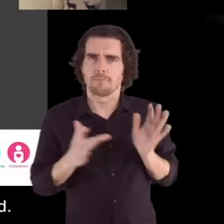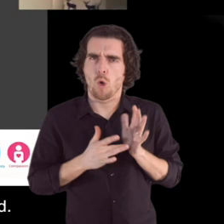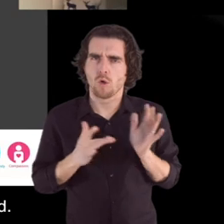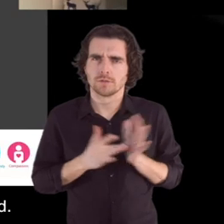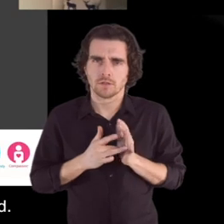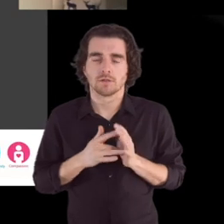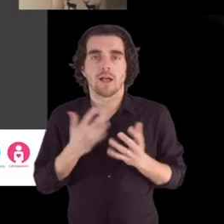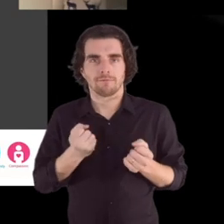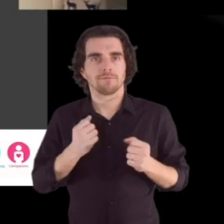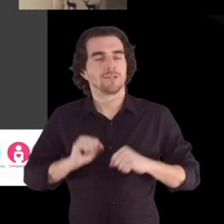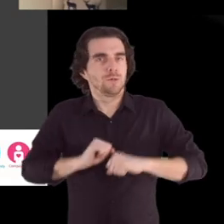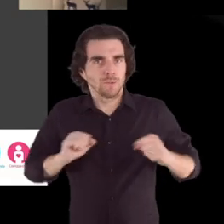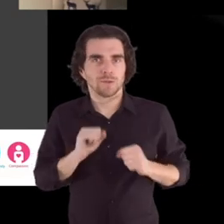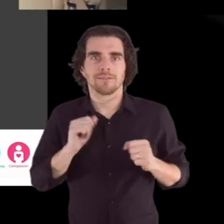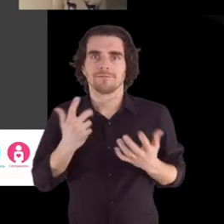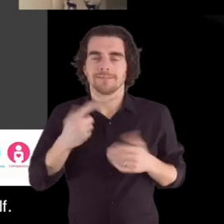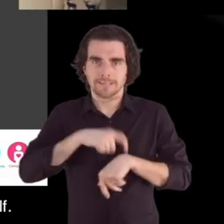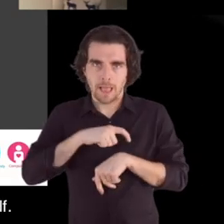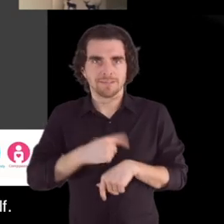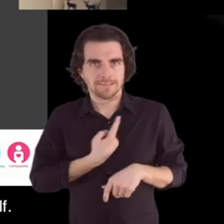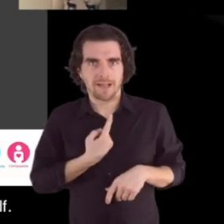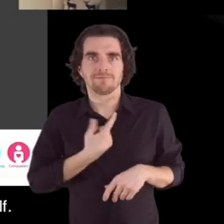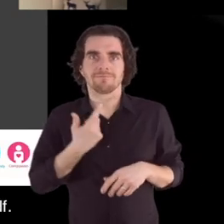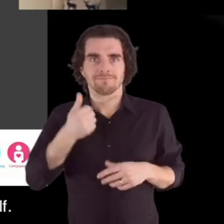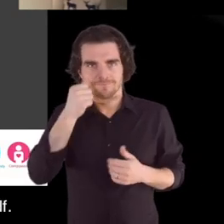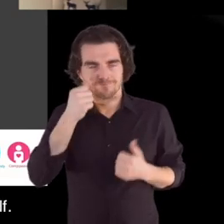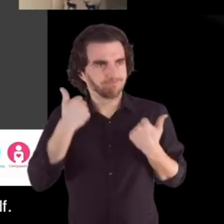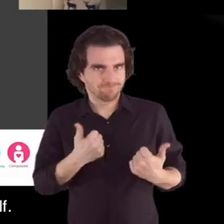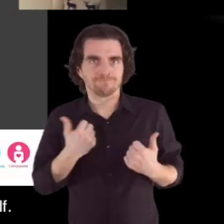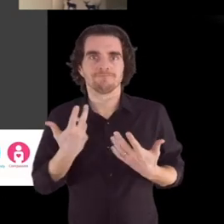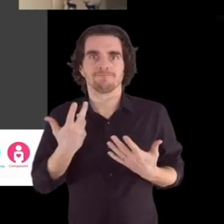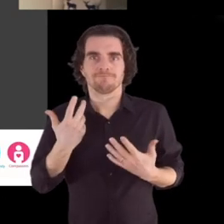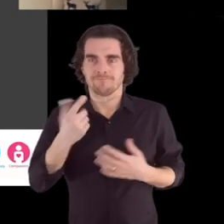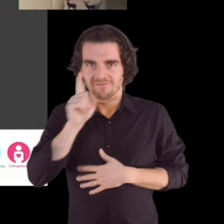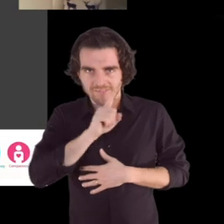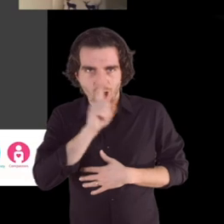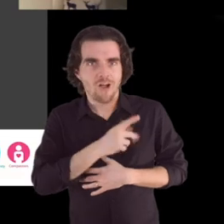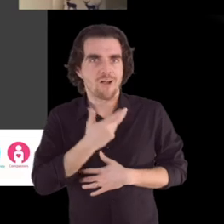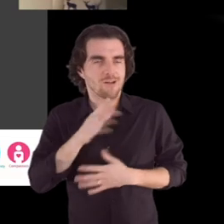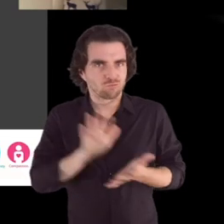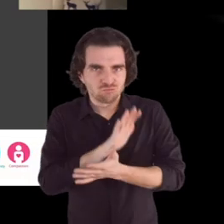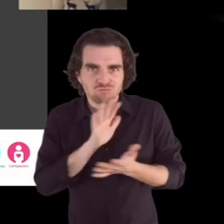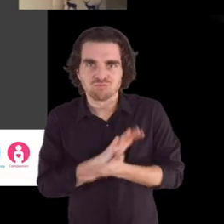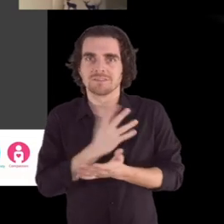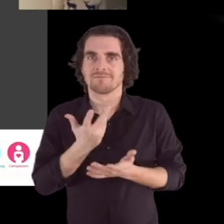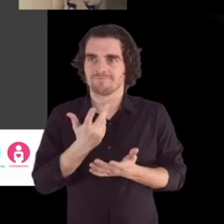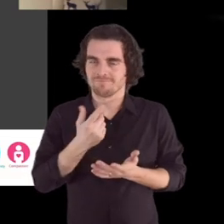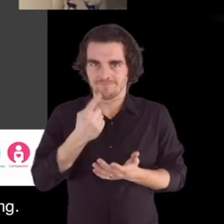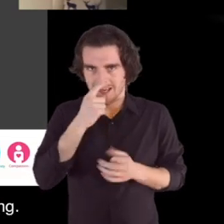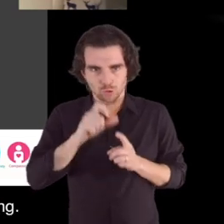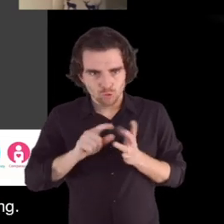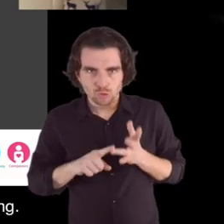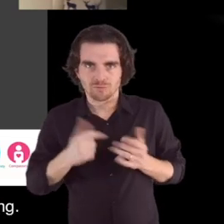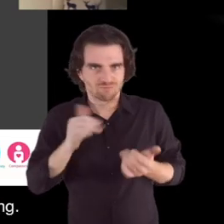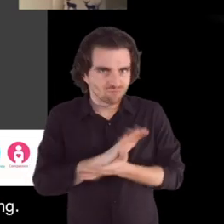behind. And I think that's really important to kind of have some time for yourself. Time that's spent doing things that are fun, that